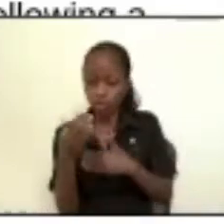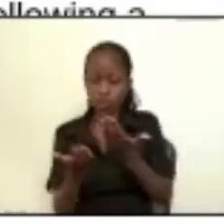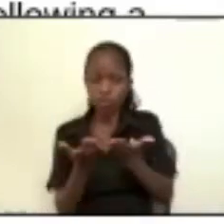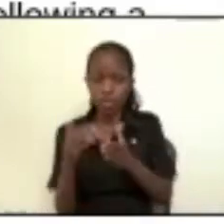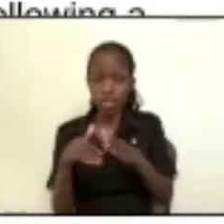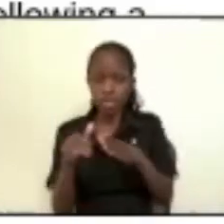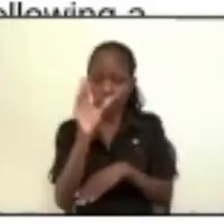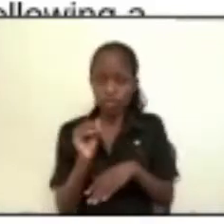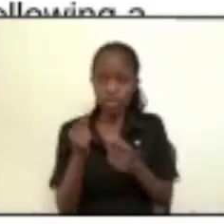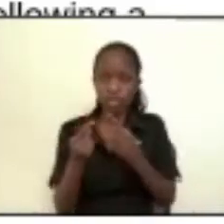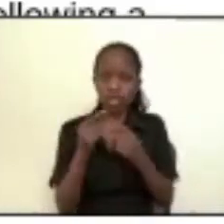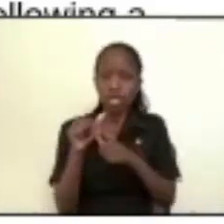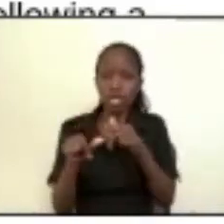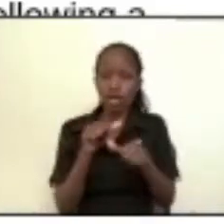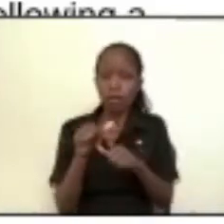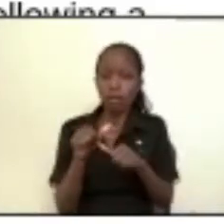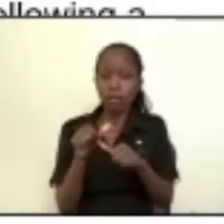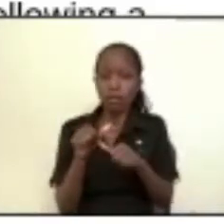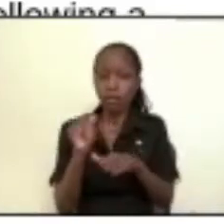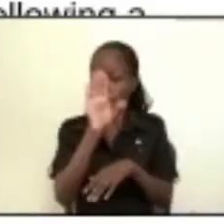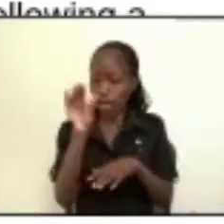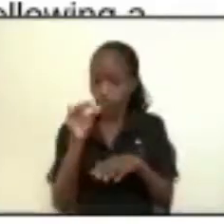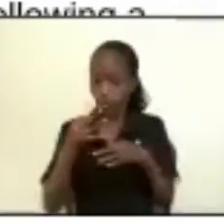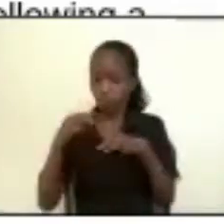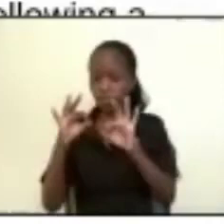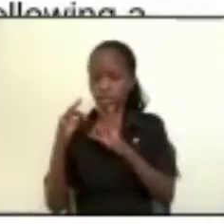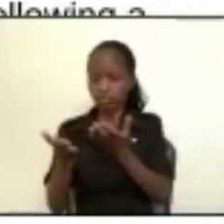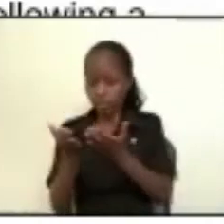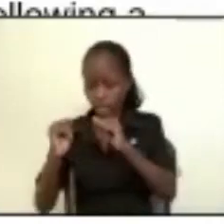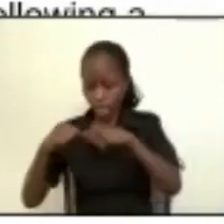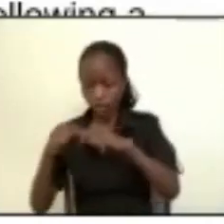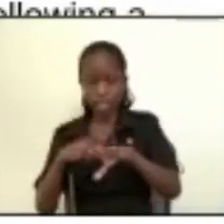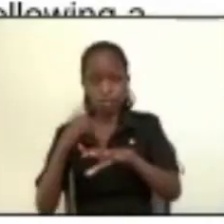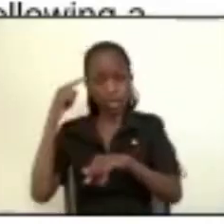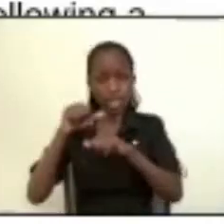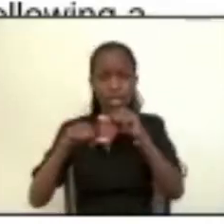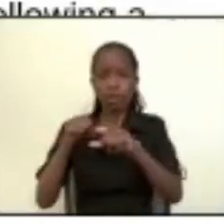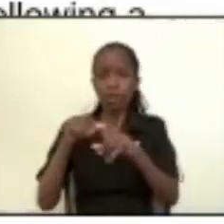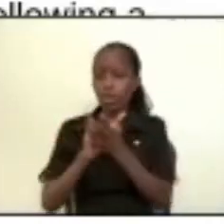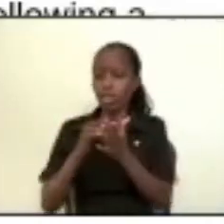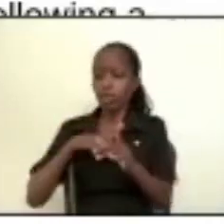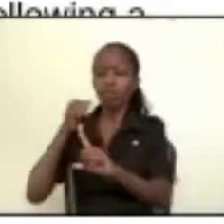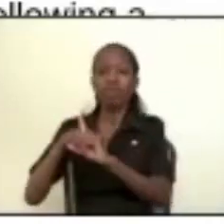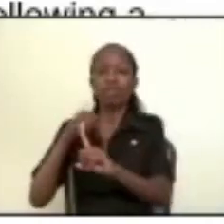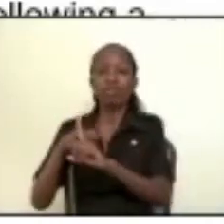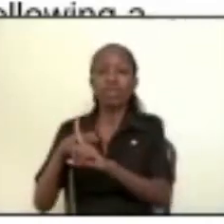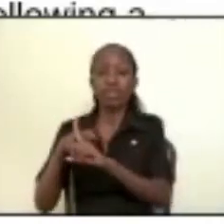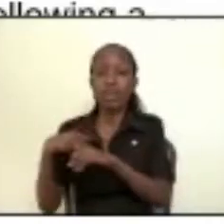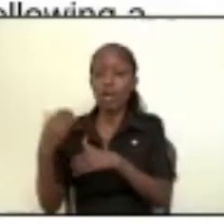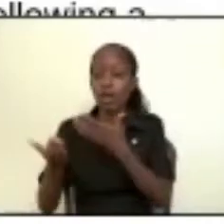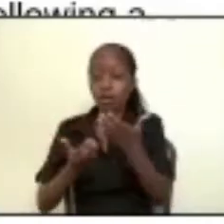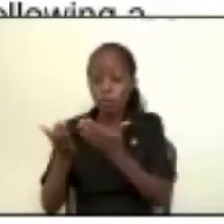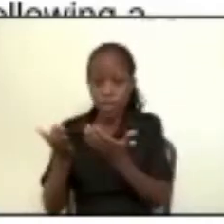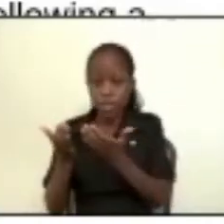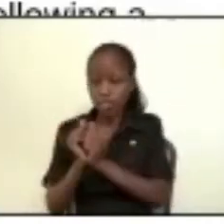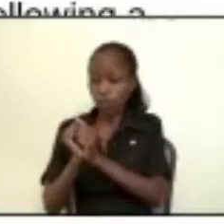Africa referenced the Africa Free Trade Agreement. When you think about the fact that we've been pushing trade amongst